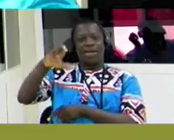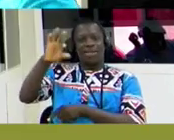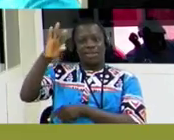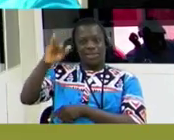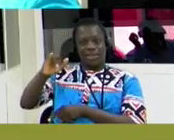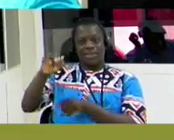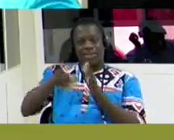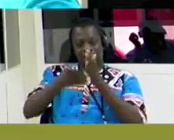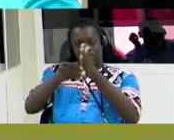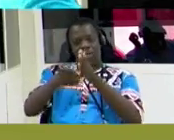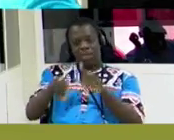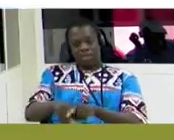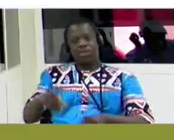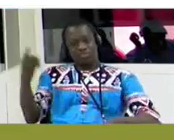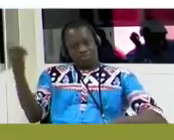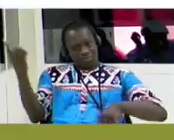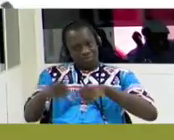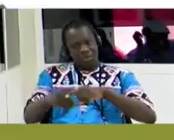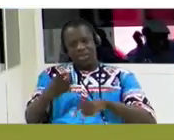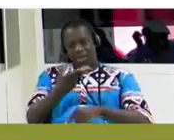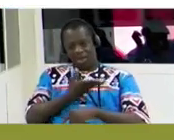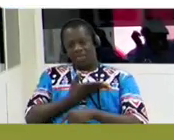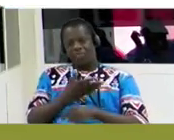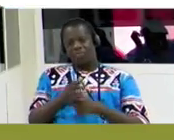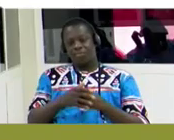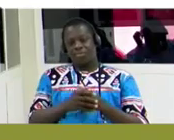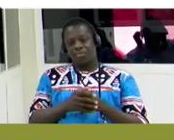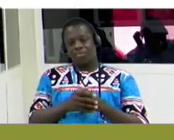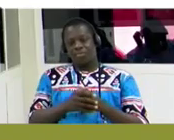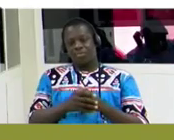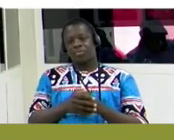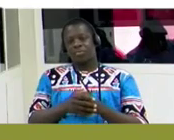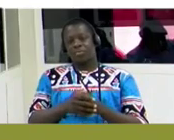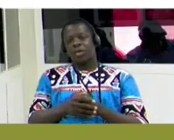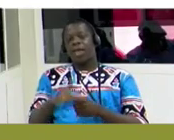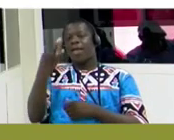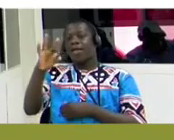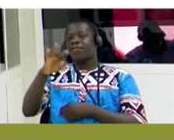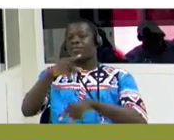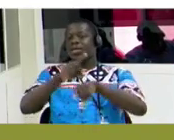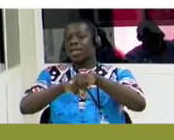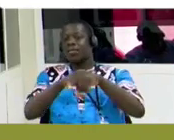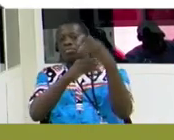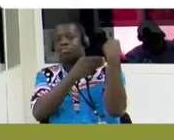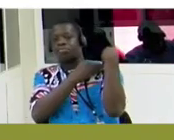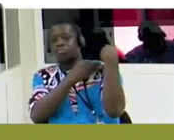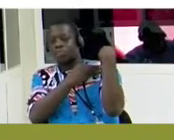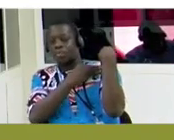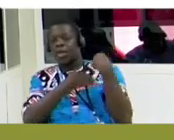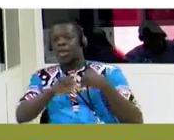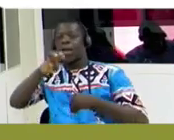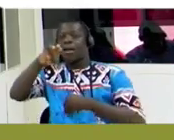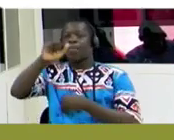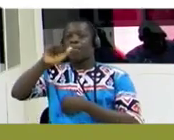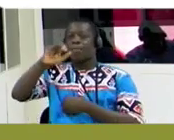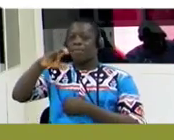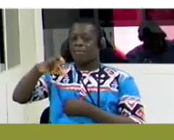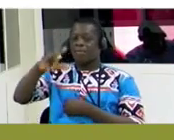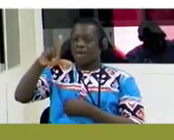by one. When Martin will beat, when it is this man's turn, man lucky to put the nylon